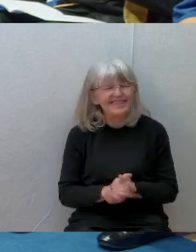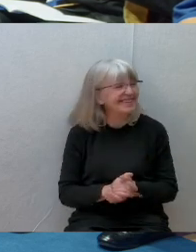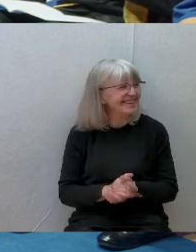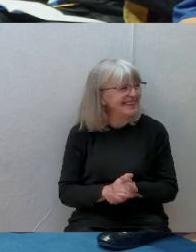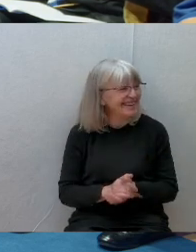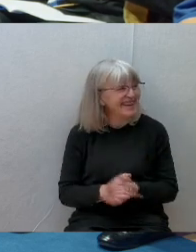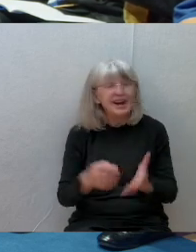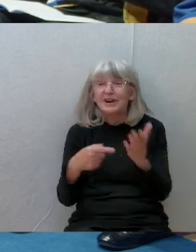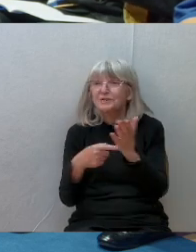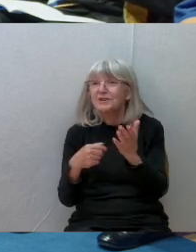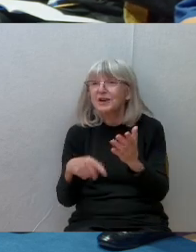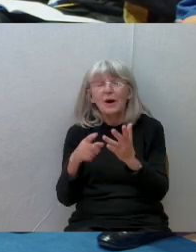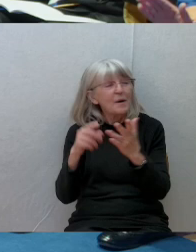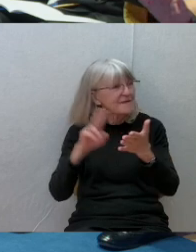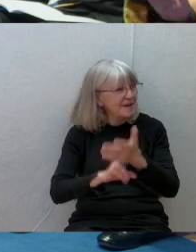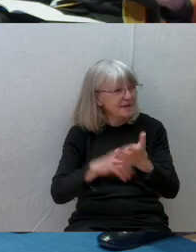Temiloluwa Fon.